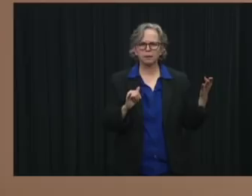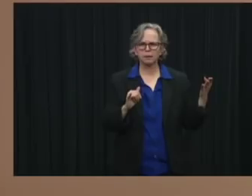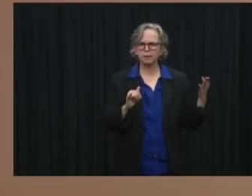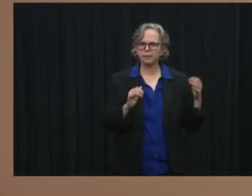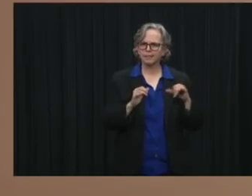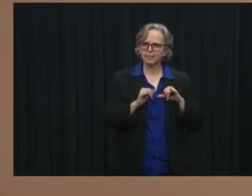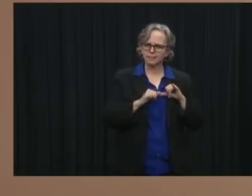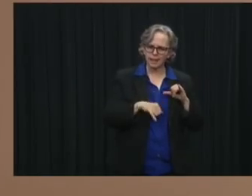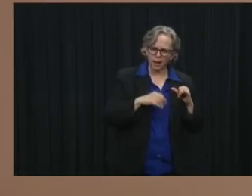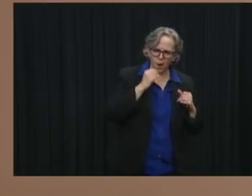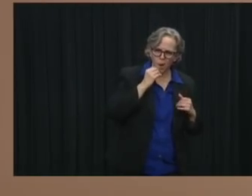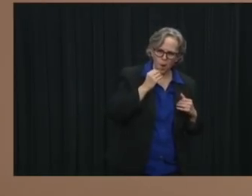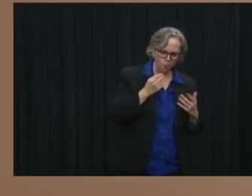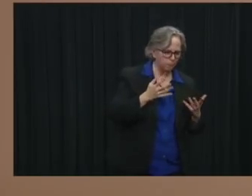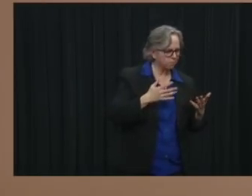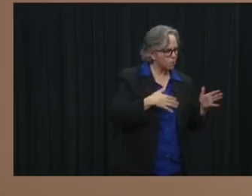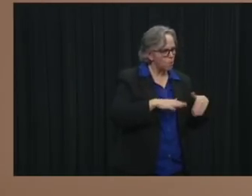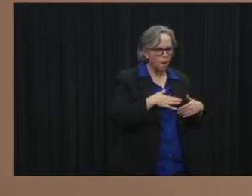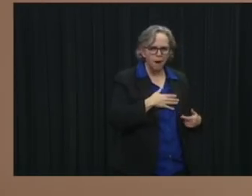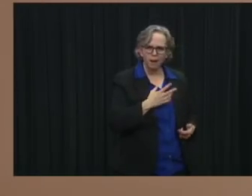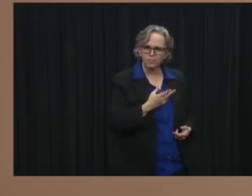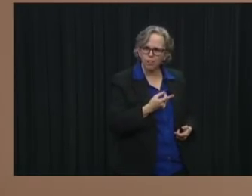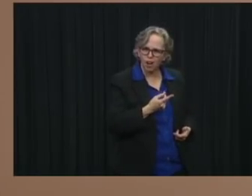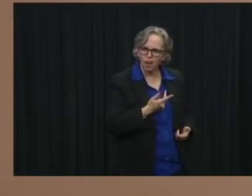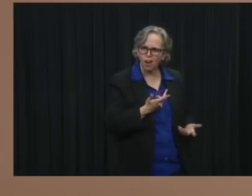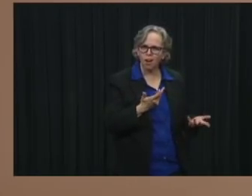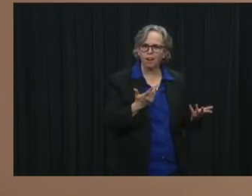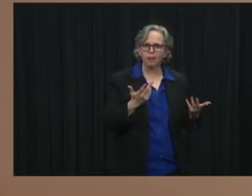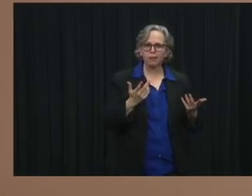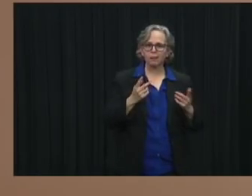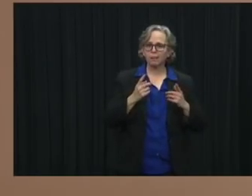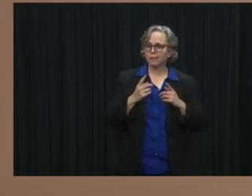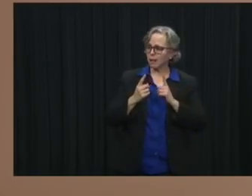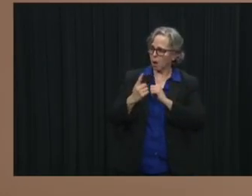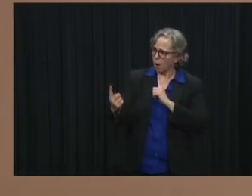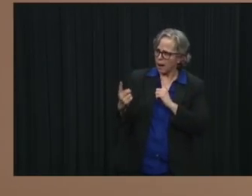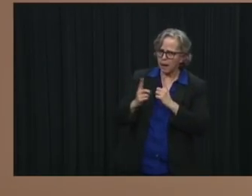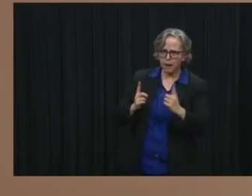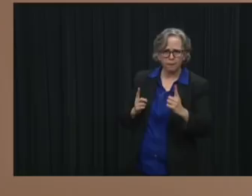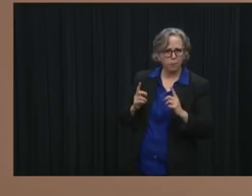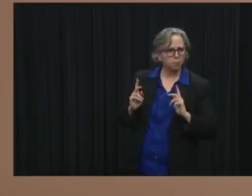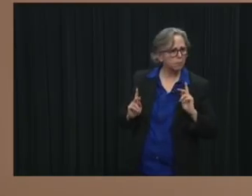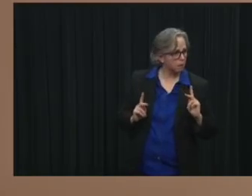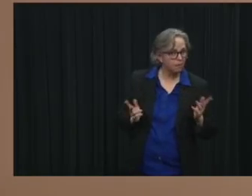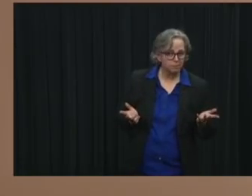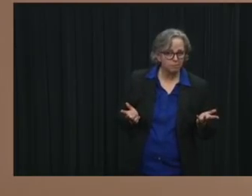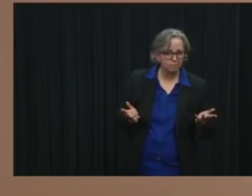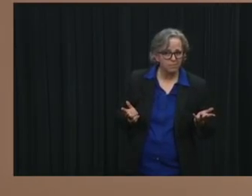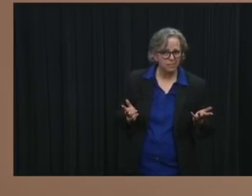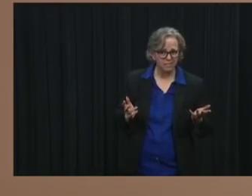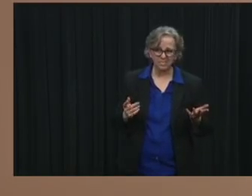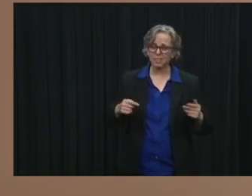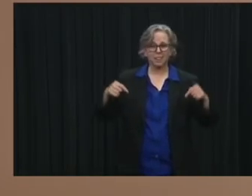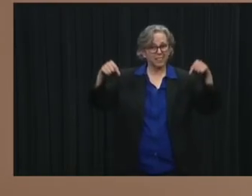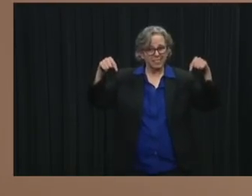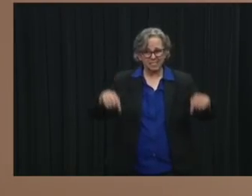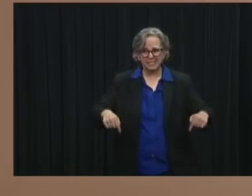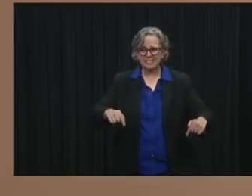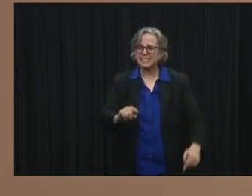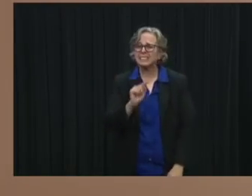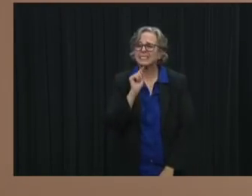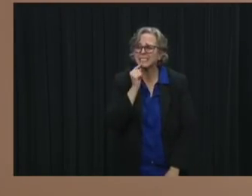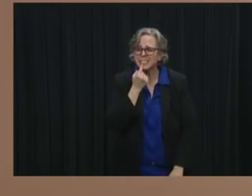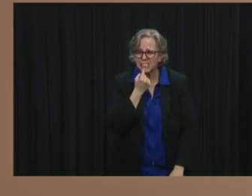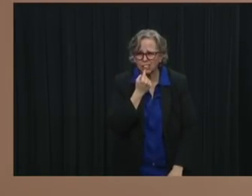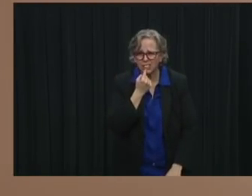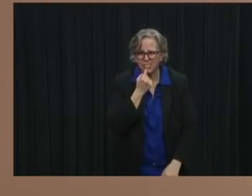walk apart from people, but this is more serious than ever. We're entering a difficult time. But I want to give a little shout out, first